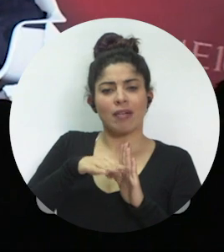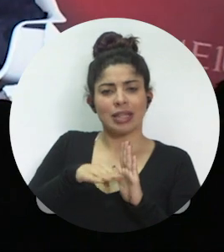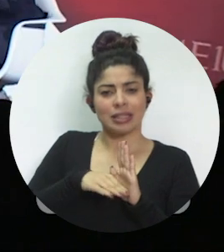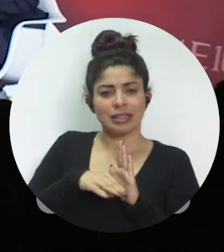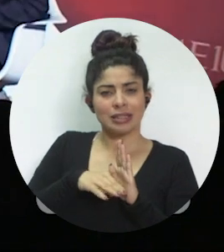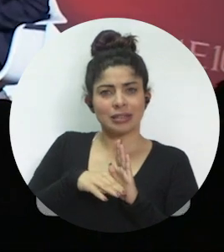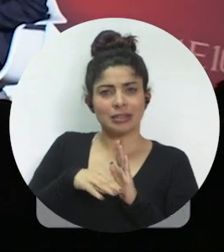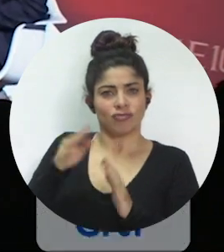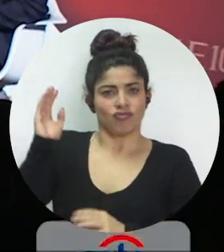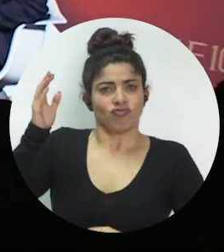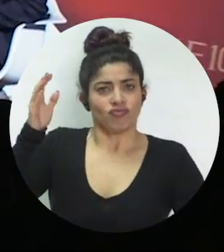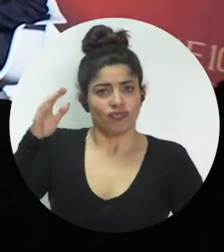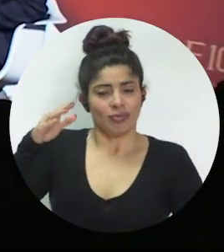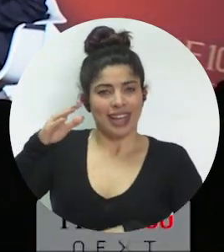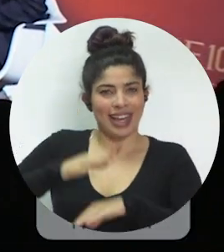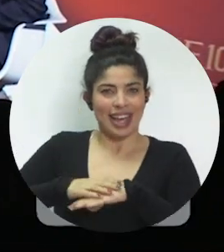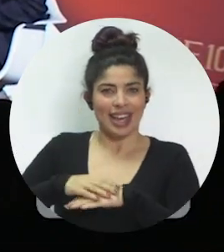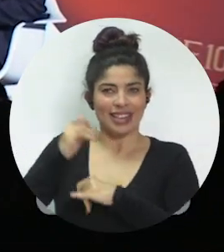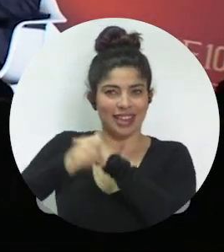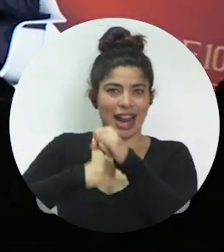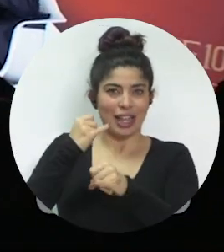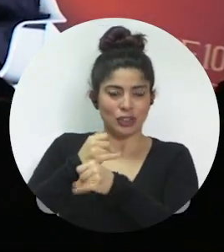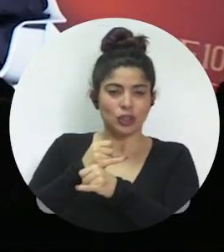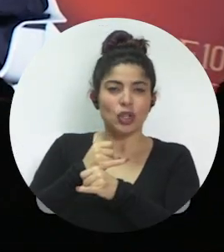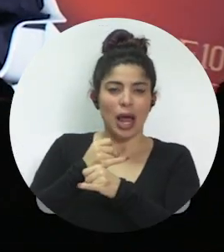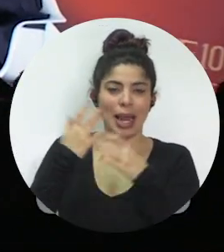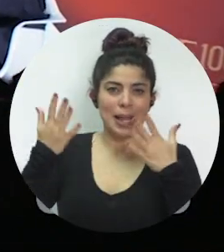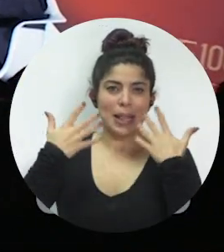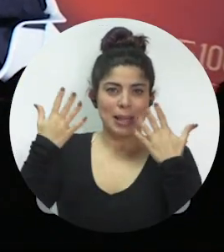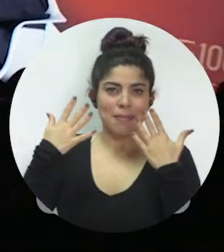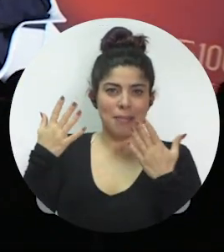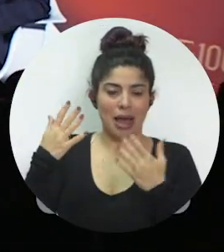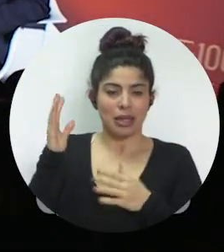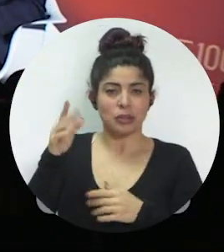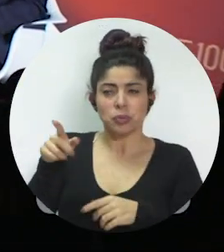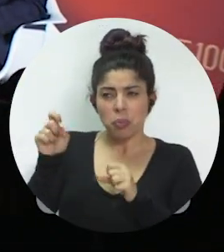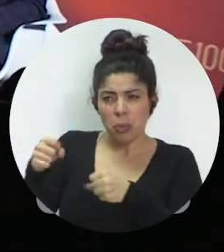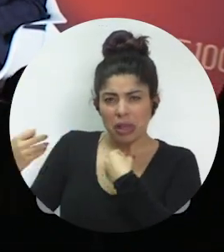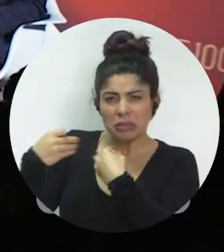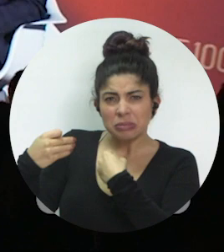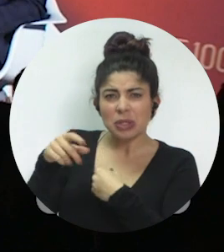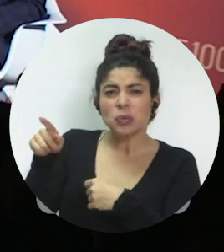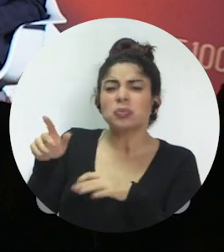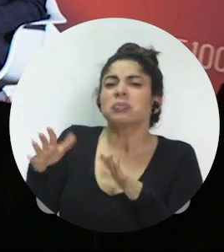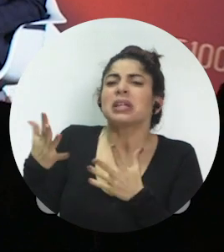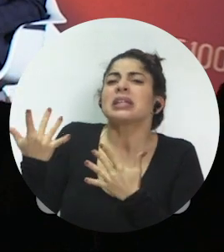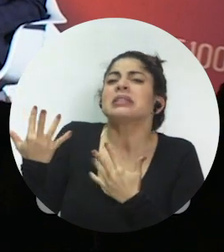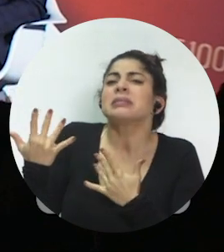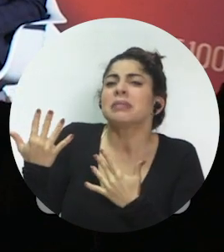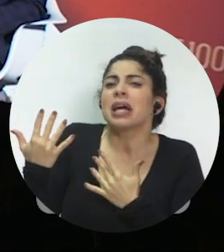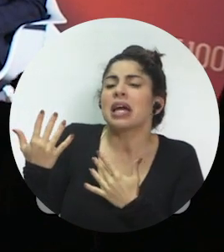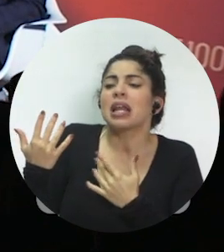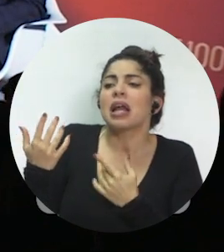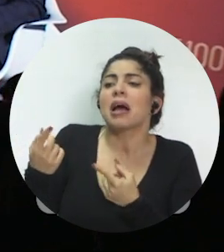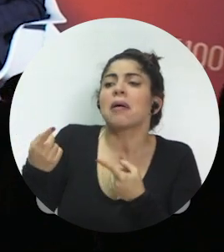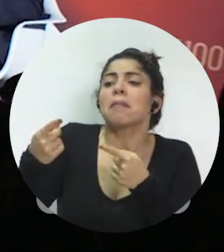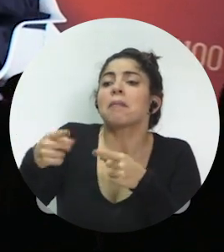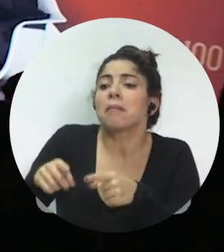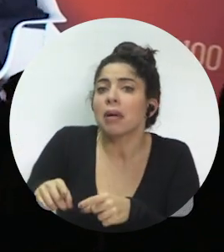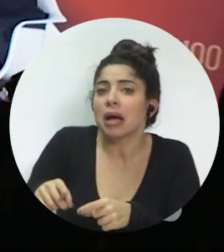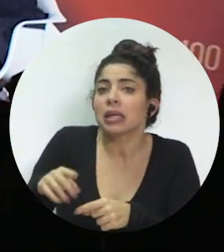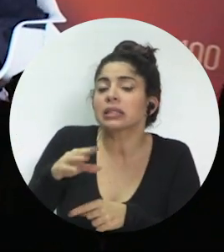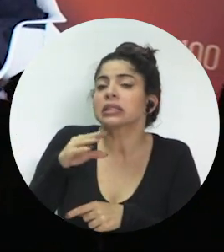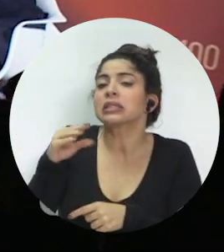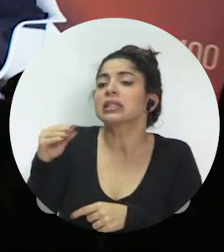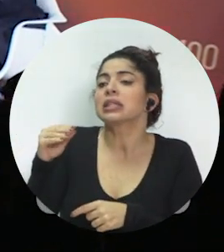Costa Rica is playing a key role in the international climate talks. I'm curious if you could tell us, you know, a